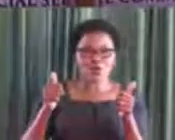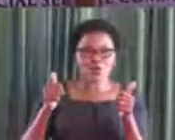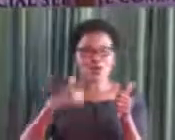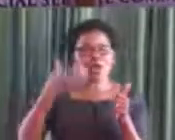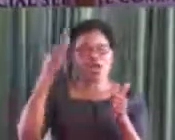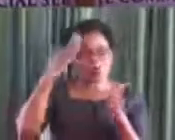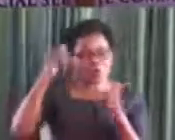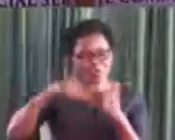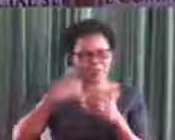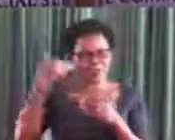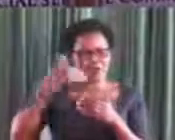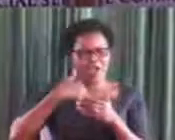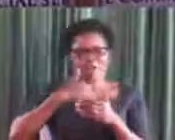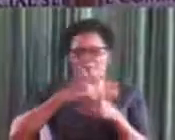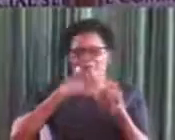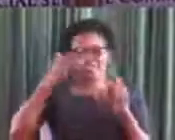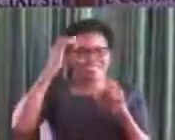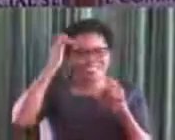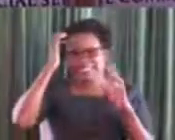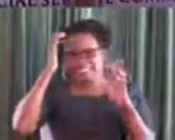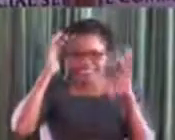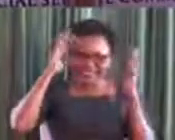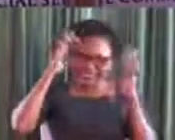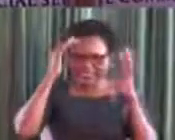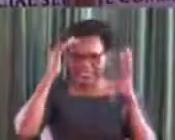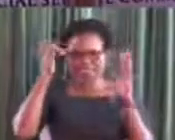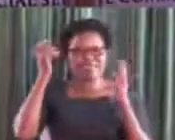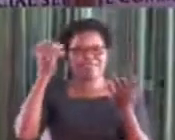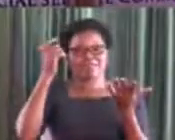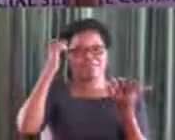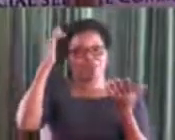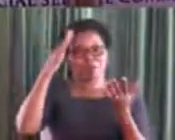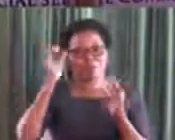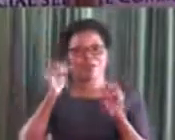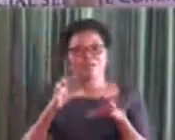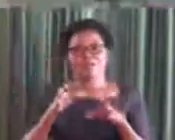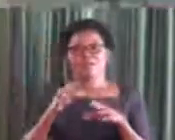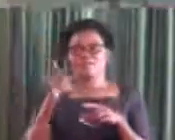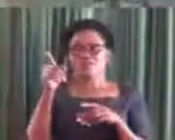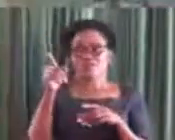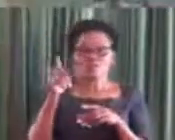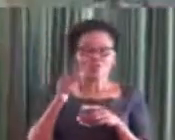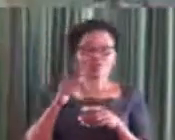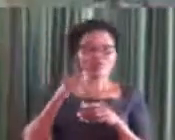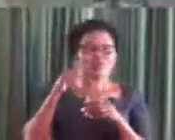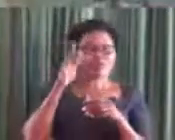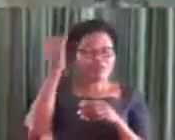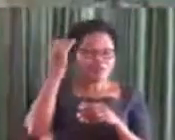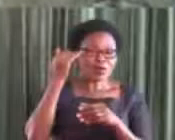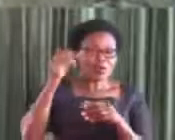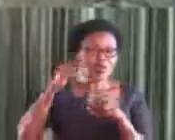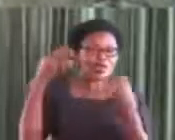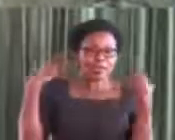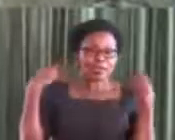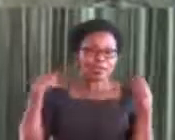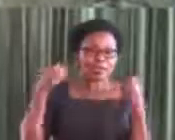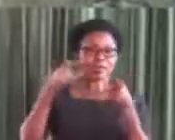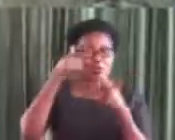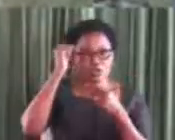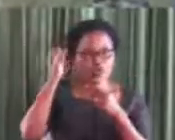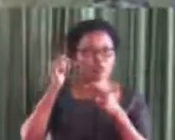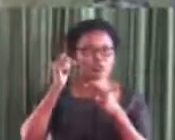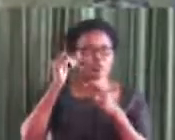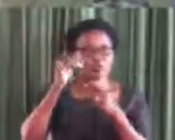have it, but it's eluding. That's all right. It still has to exercise its original jurisdiction. Yes.